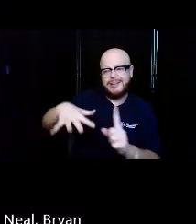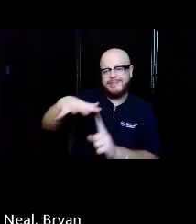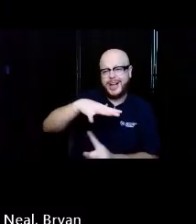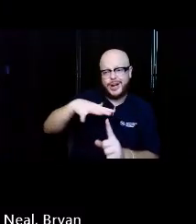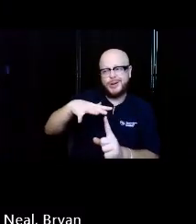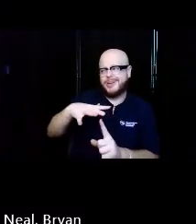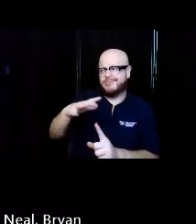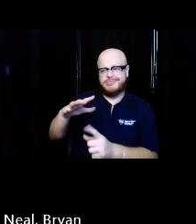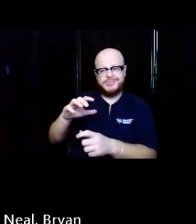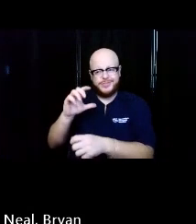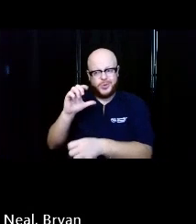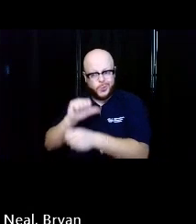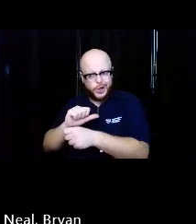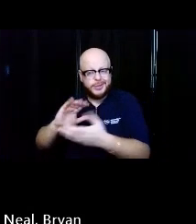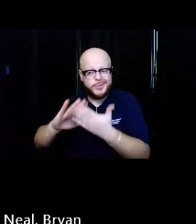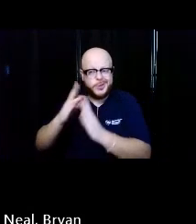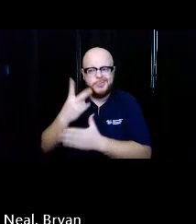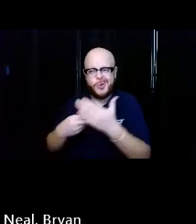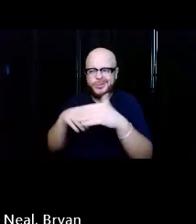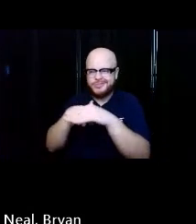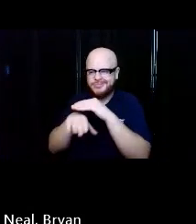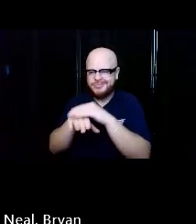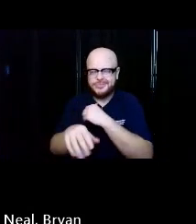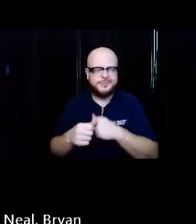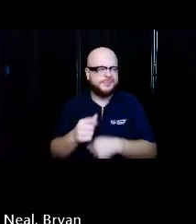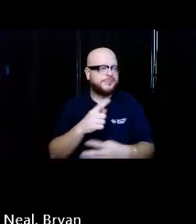environments. And we were able to share a few